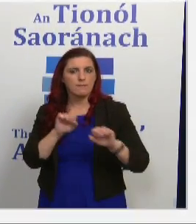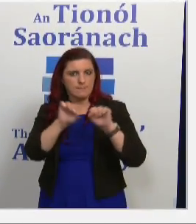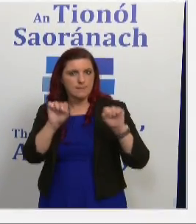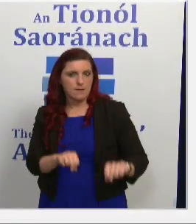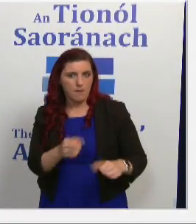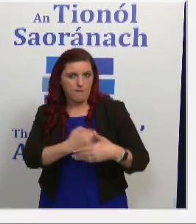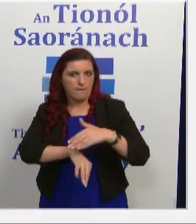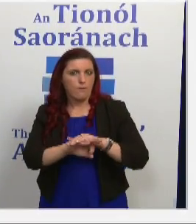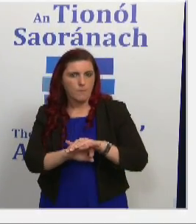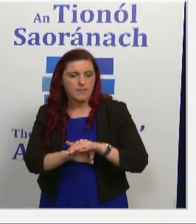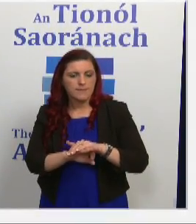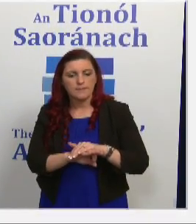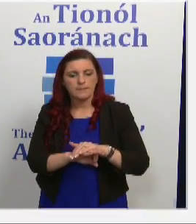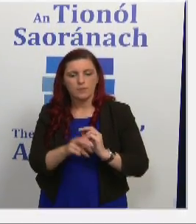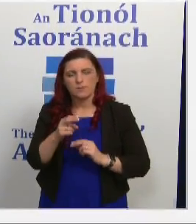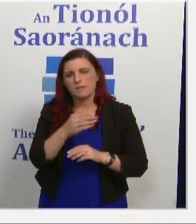of government springs from